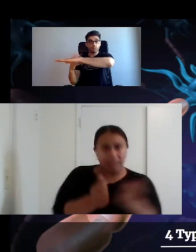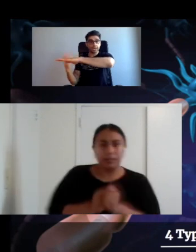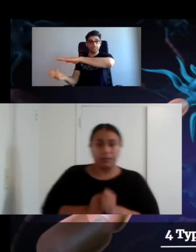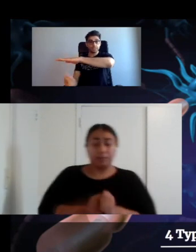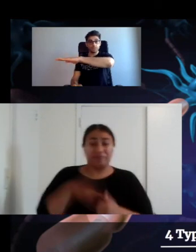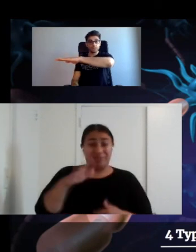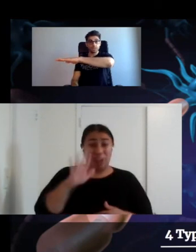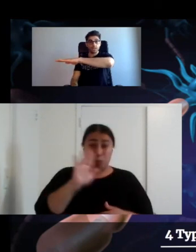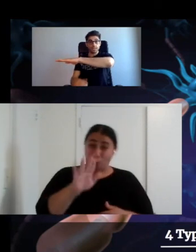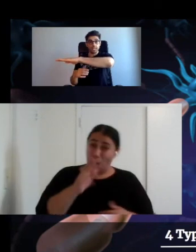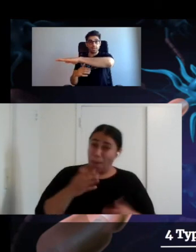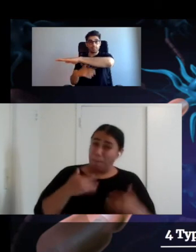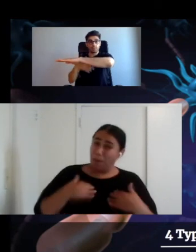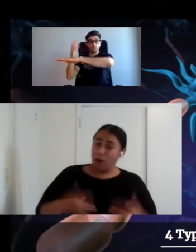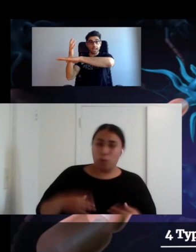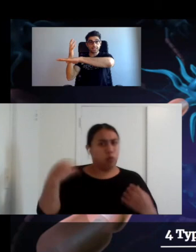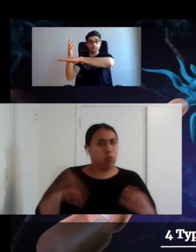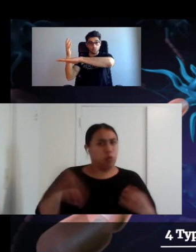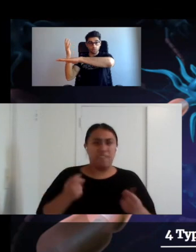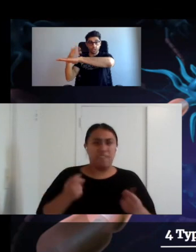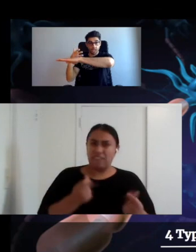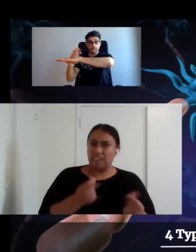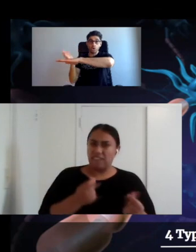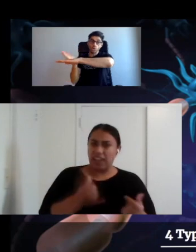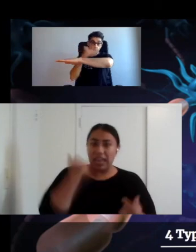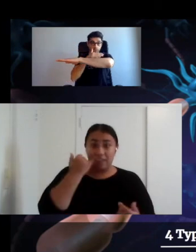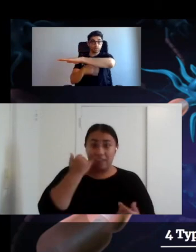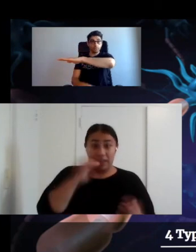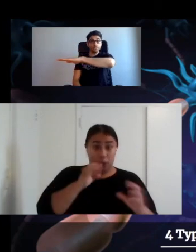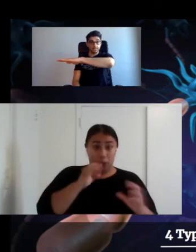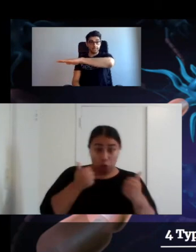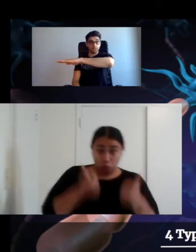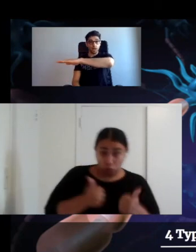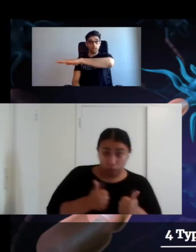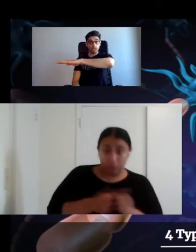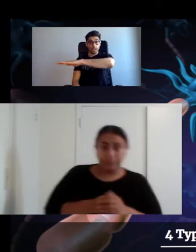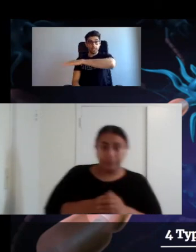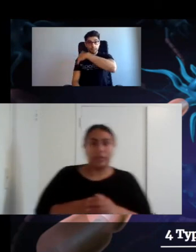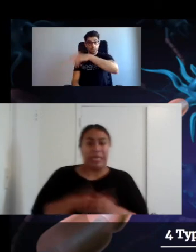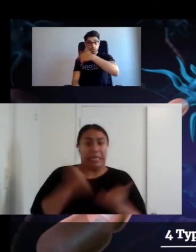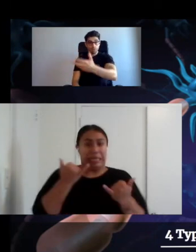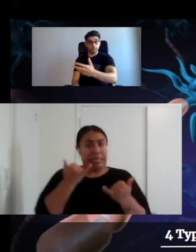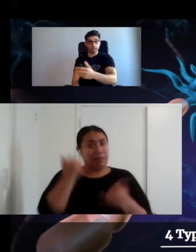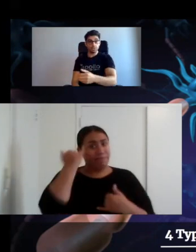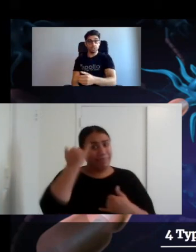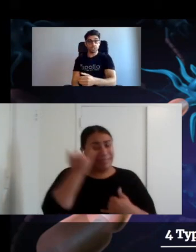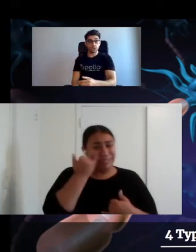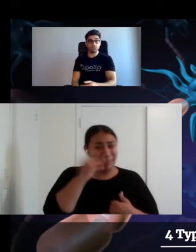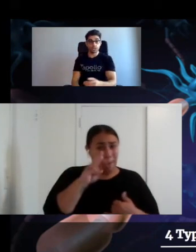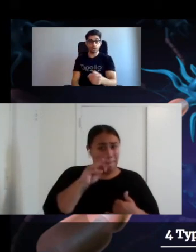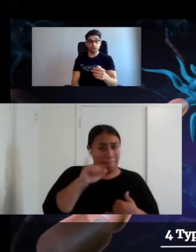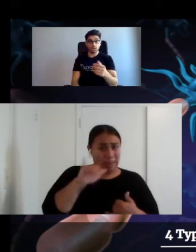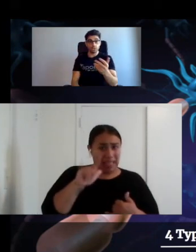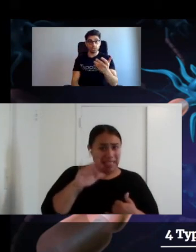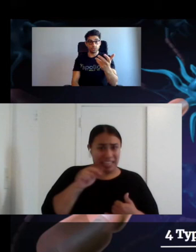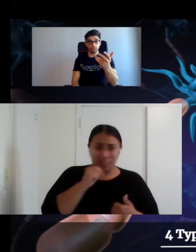wide variety of symptoms that can progress or stay or remit as well. And again, I'm going to go over that. I'm using terms